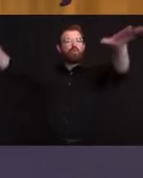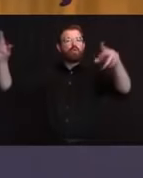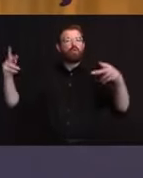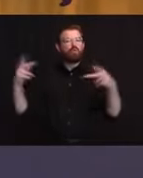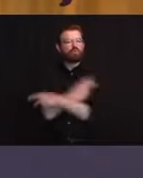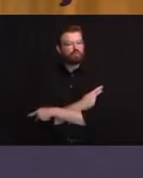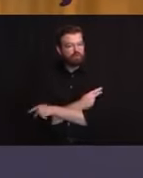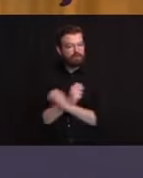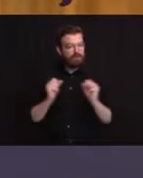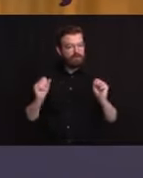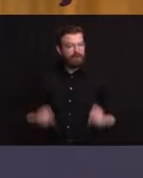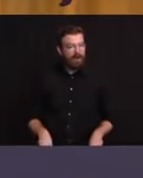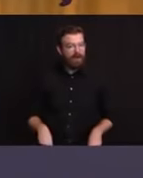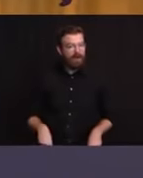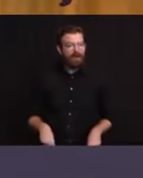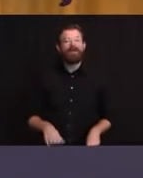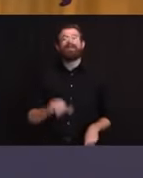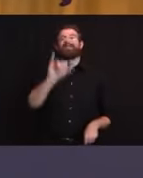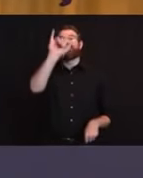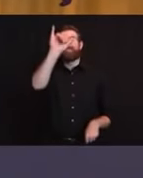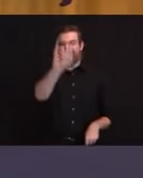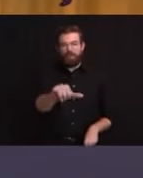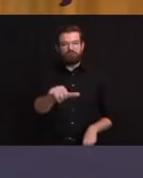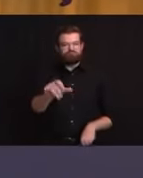the passing of the virus from the asymptomatic